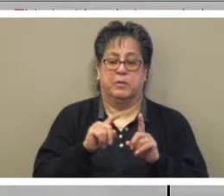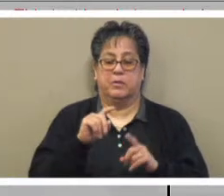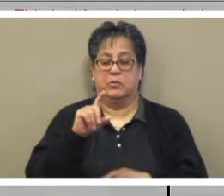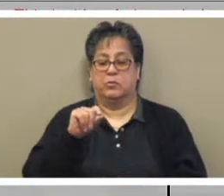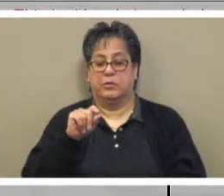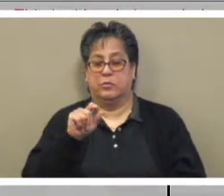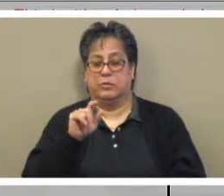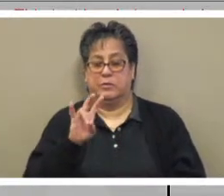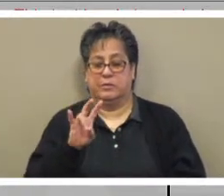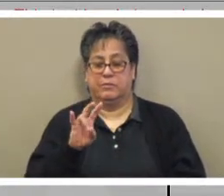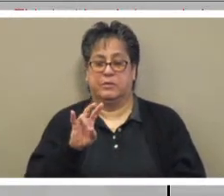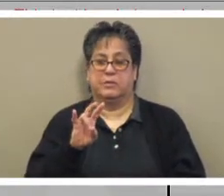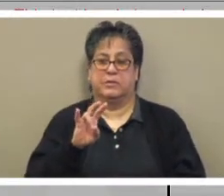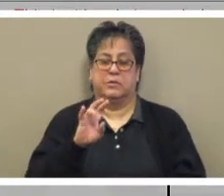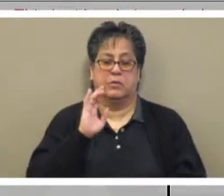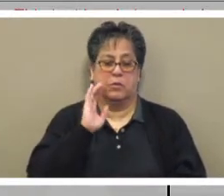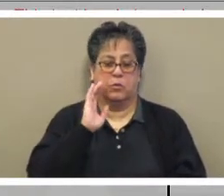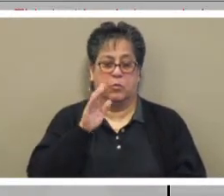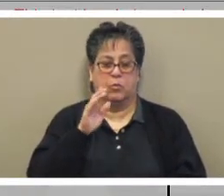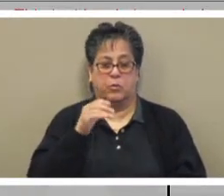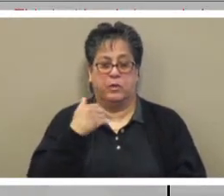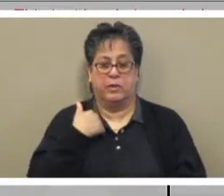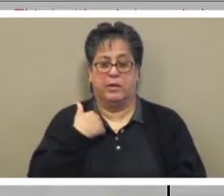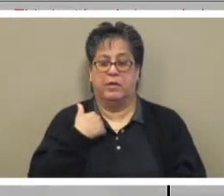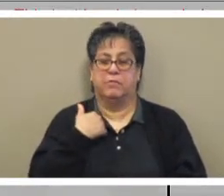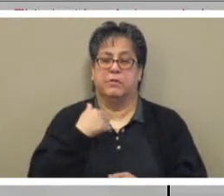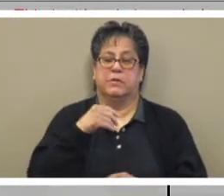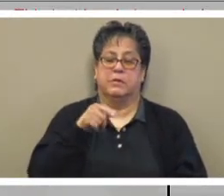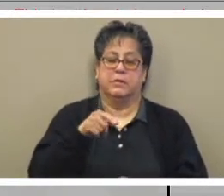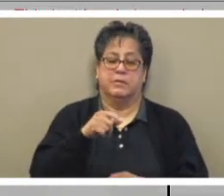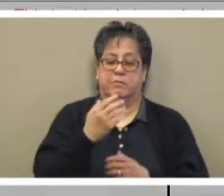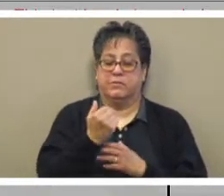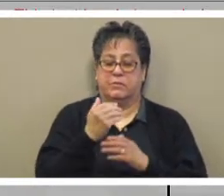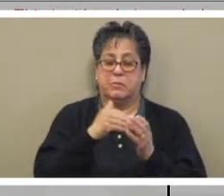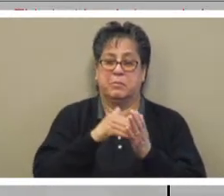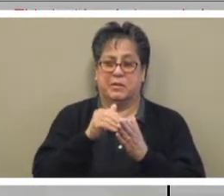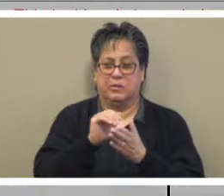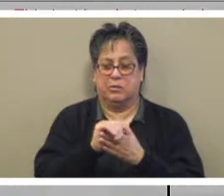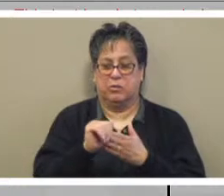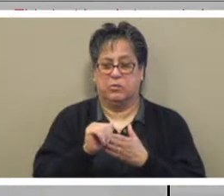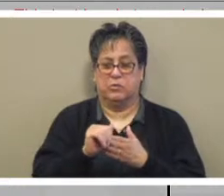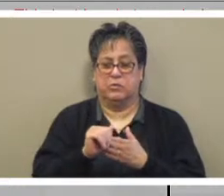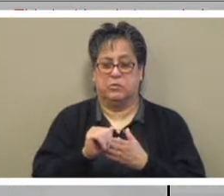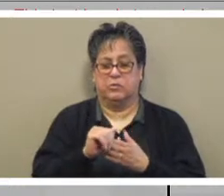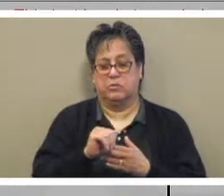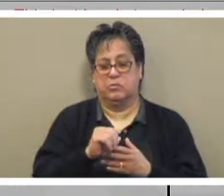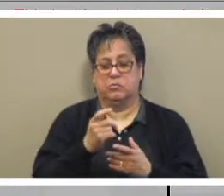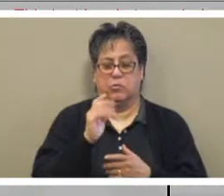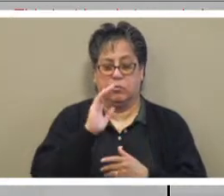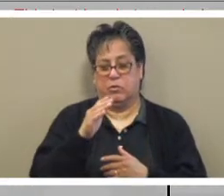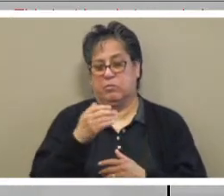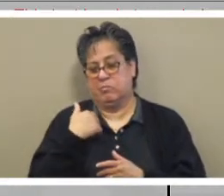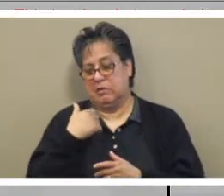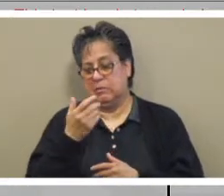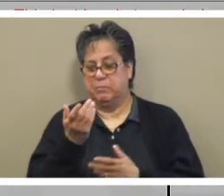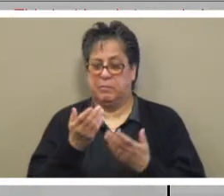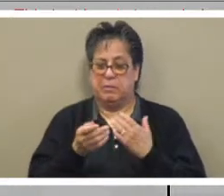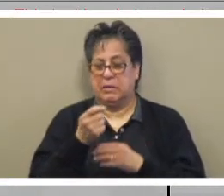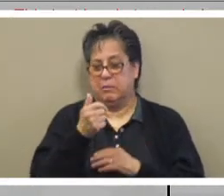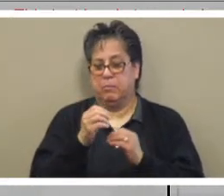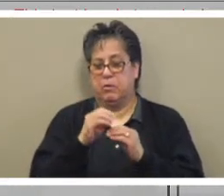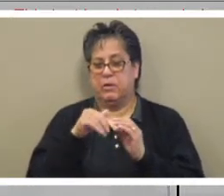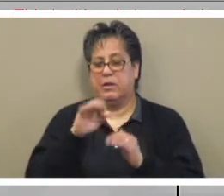FY27, as I mentioned, it'll bring that overall increase from about $15 million down to about a little over $9 million increase.